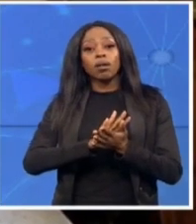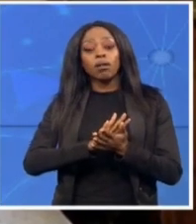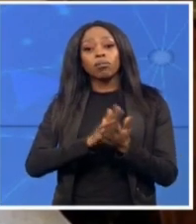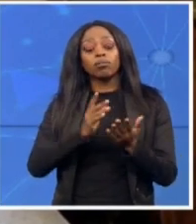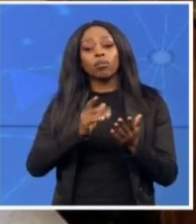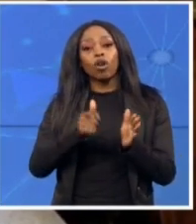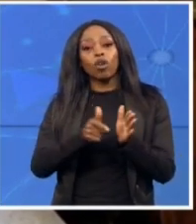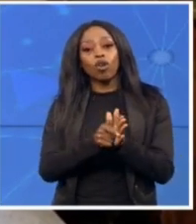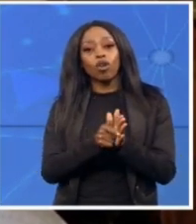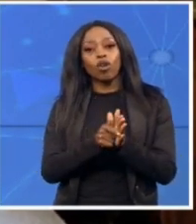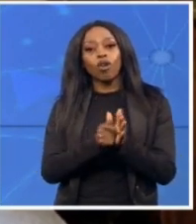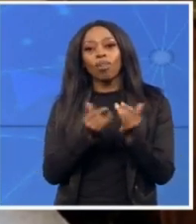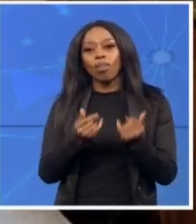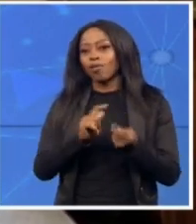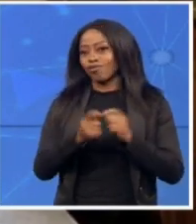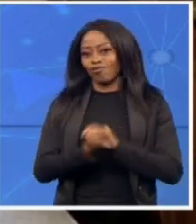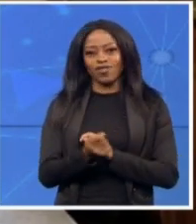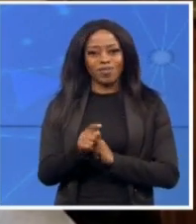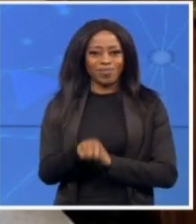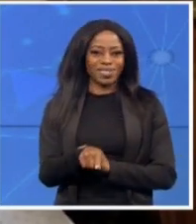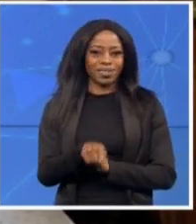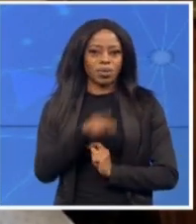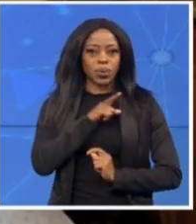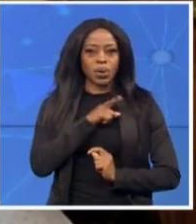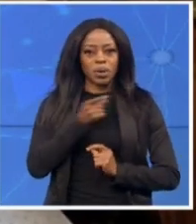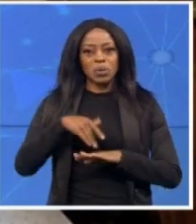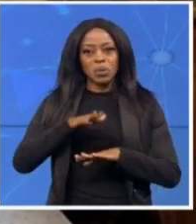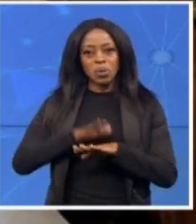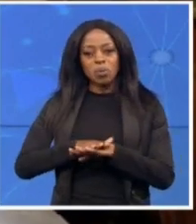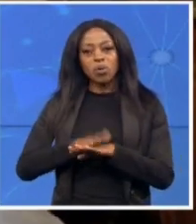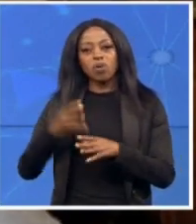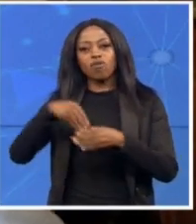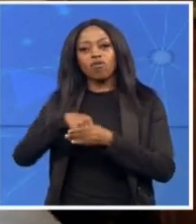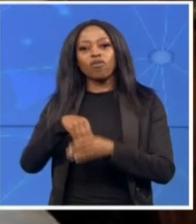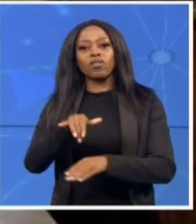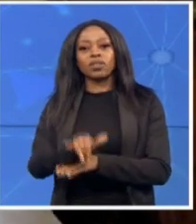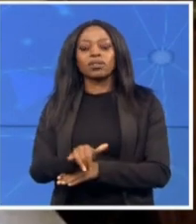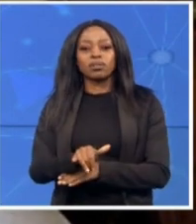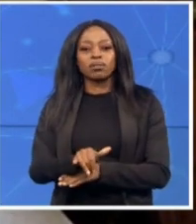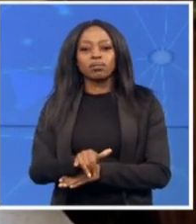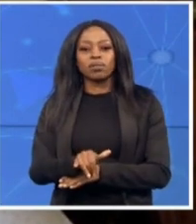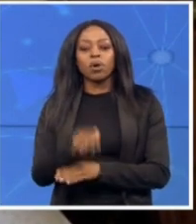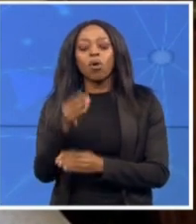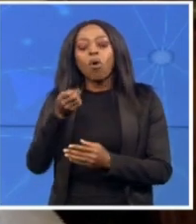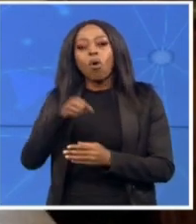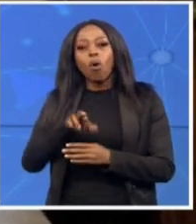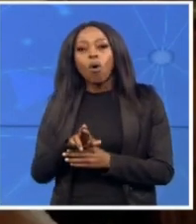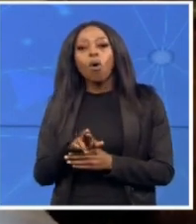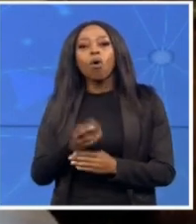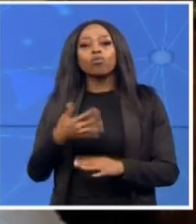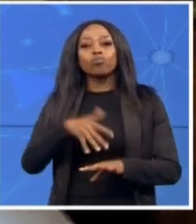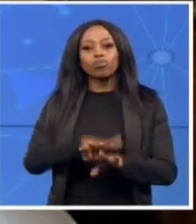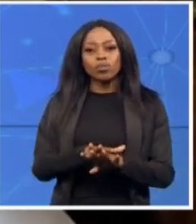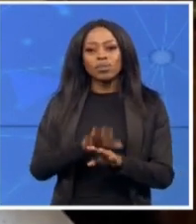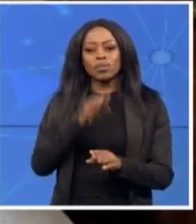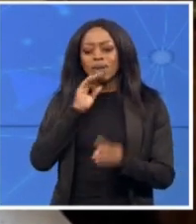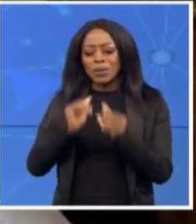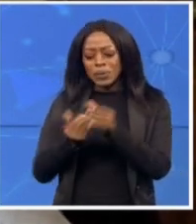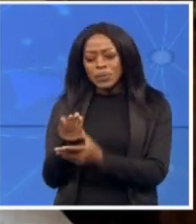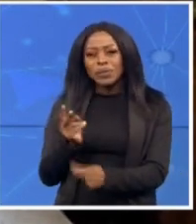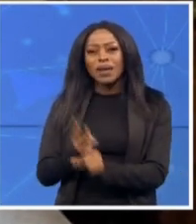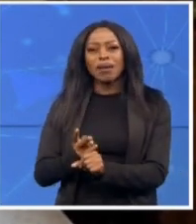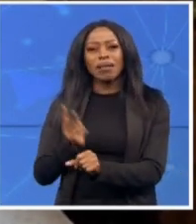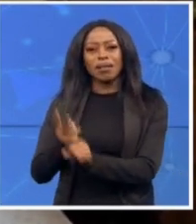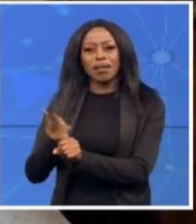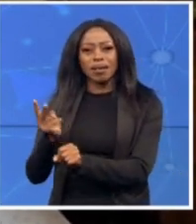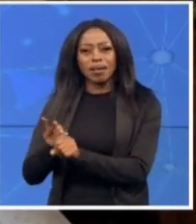sort of engage with it. We don't need to actually have it put back in. It has to be renewed regularly. Let's end the renewal of it.